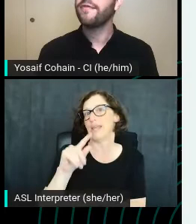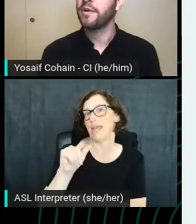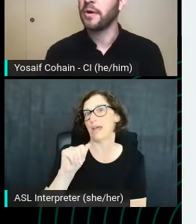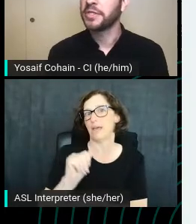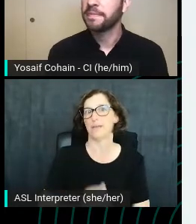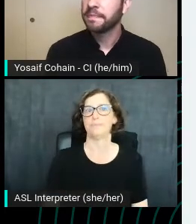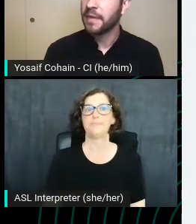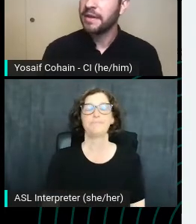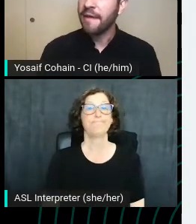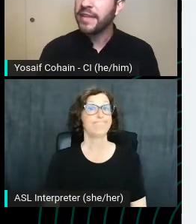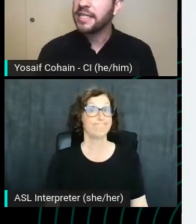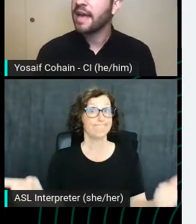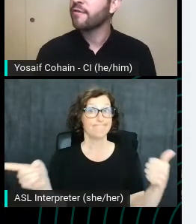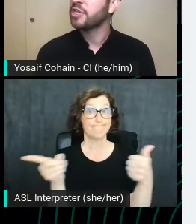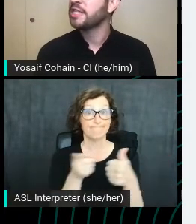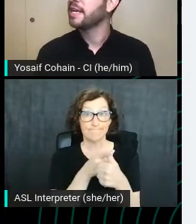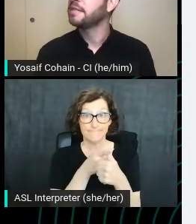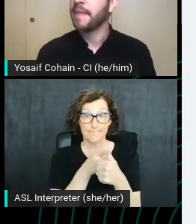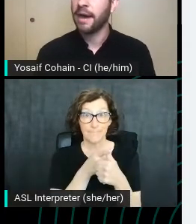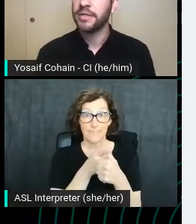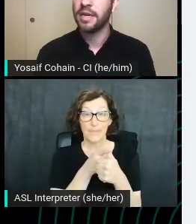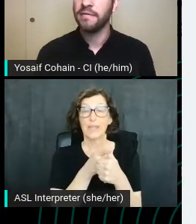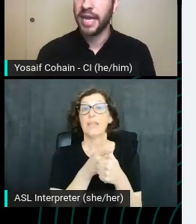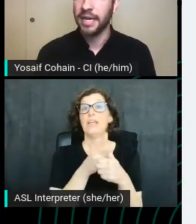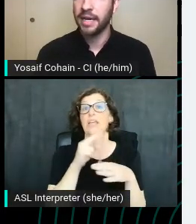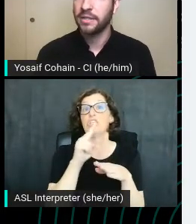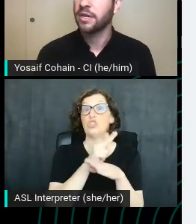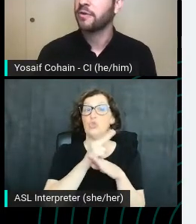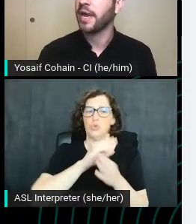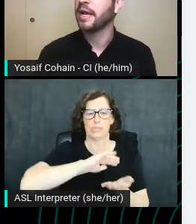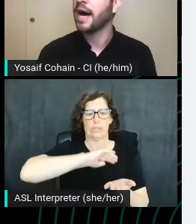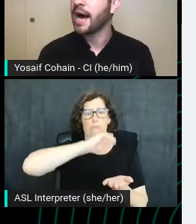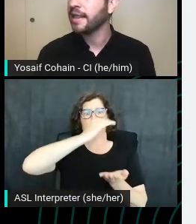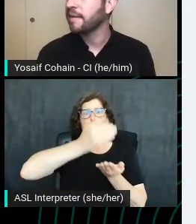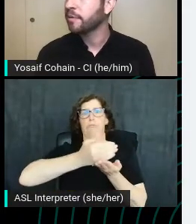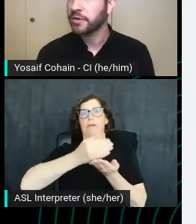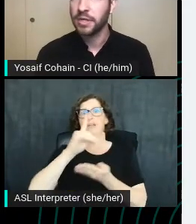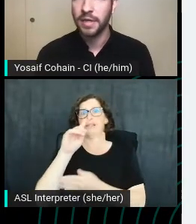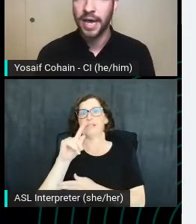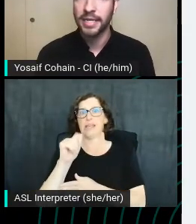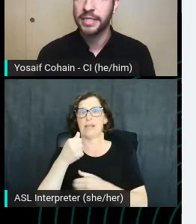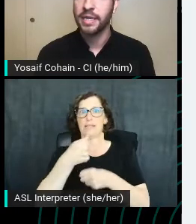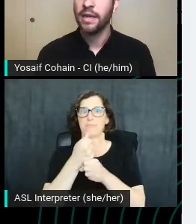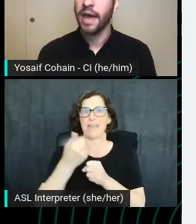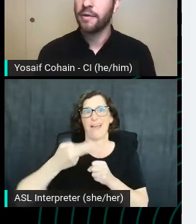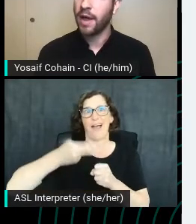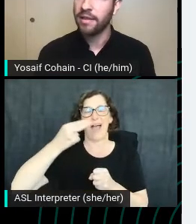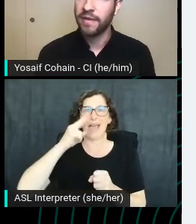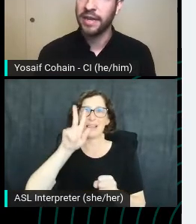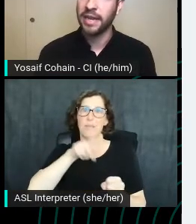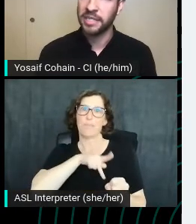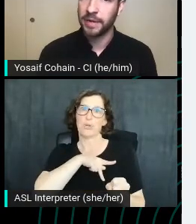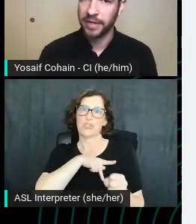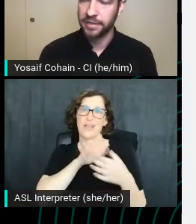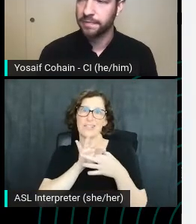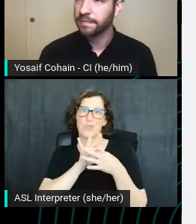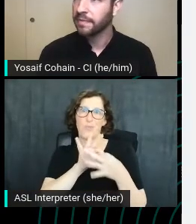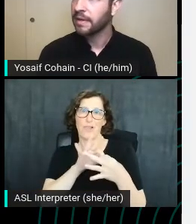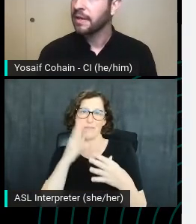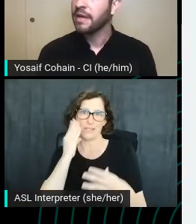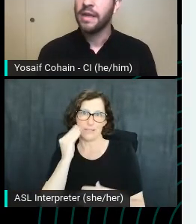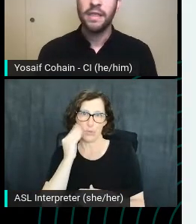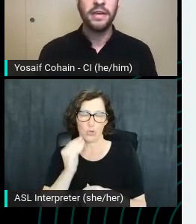First and foremost, Netflix leverages its mounds of data to create a highly personalized and relevant